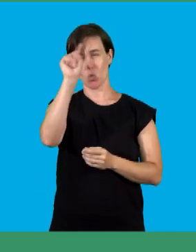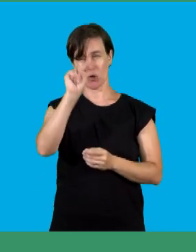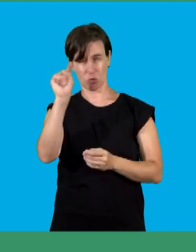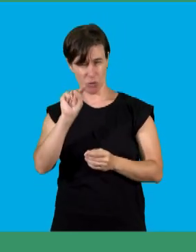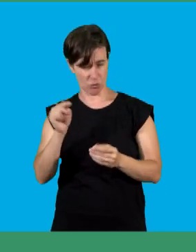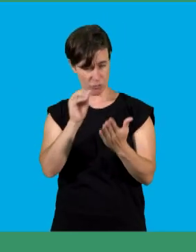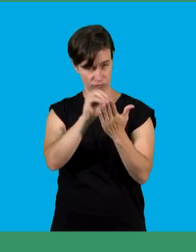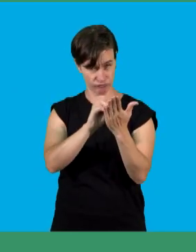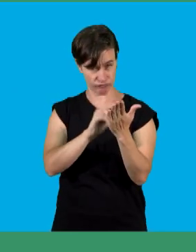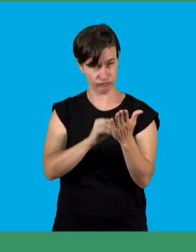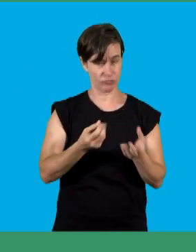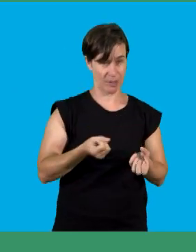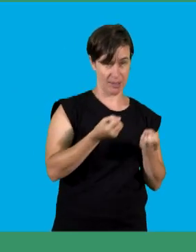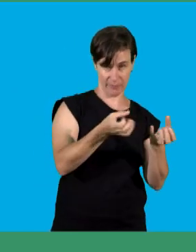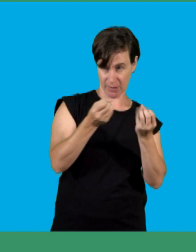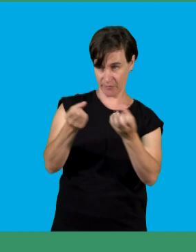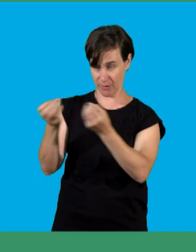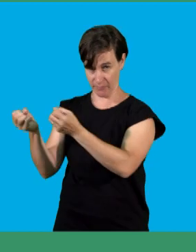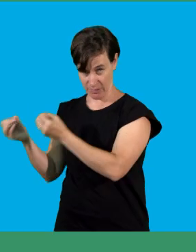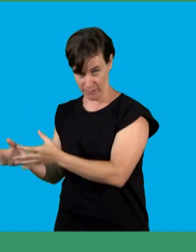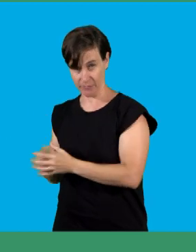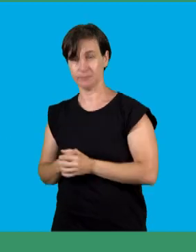designed and distributed to the